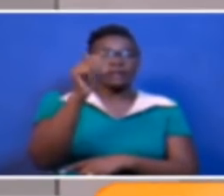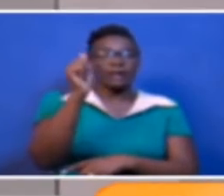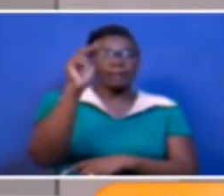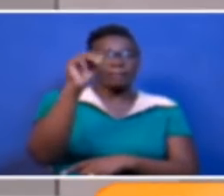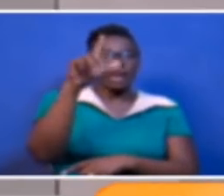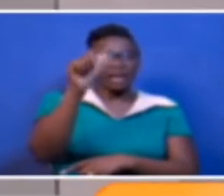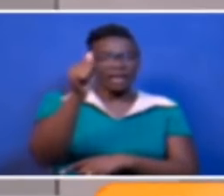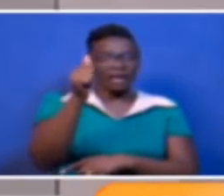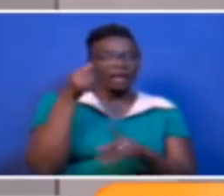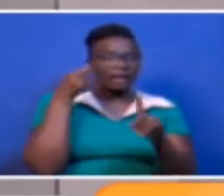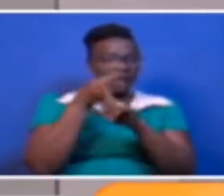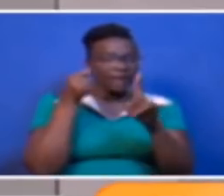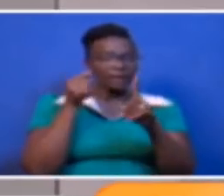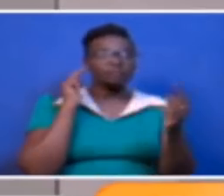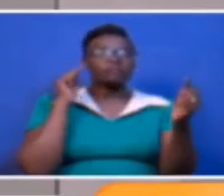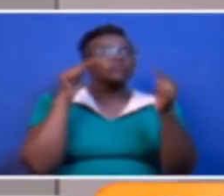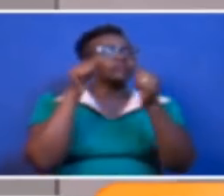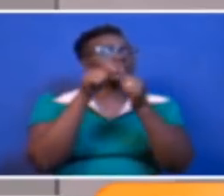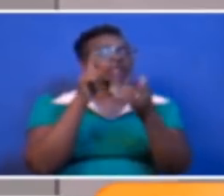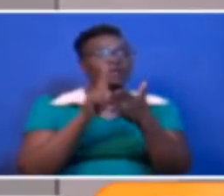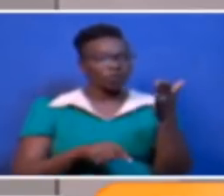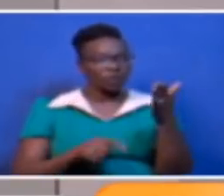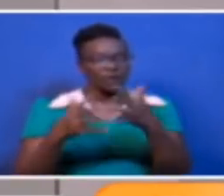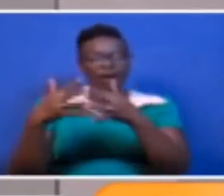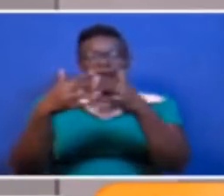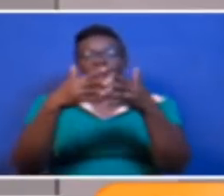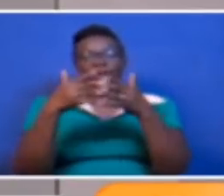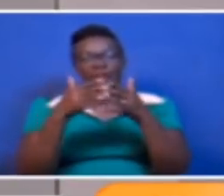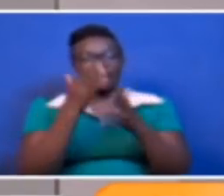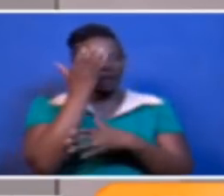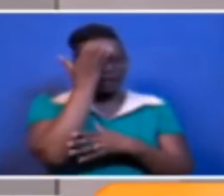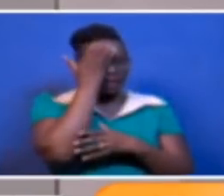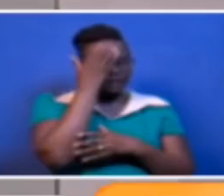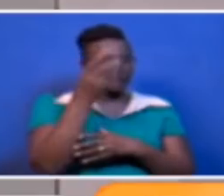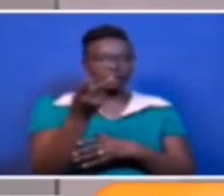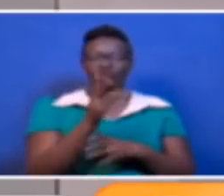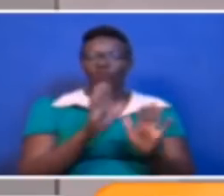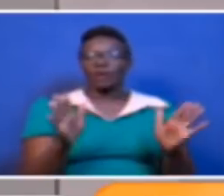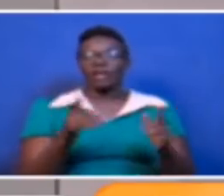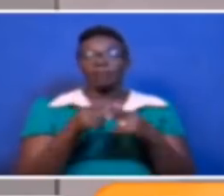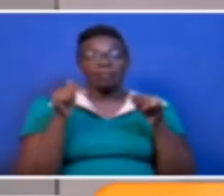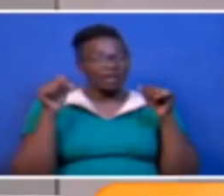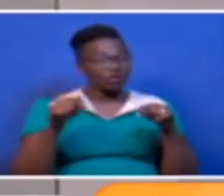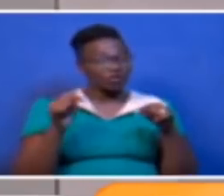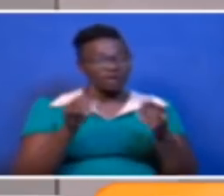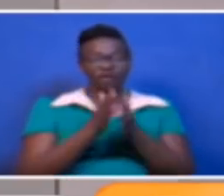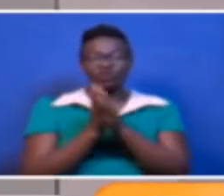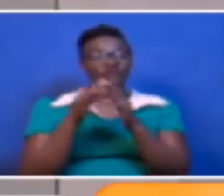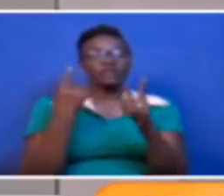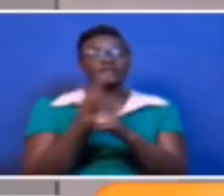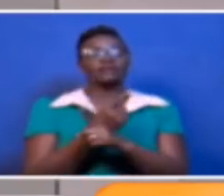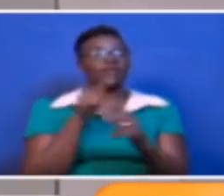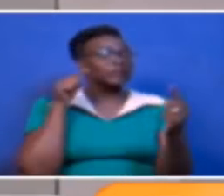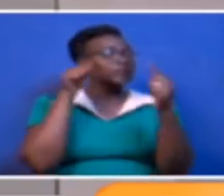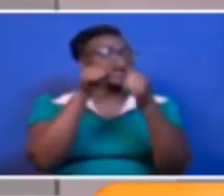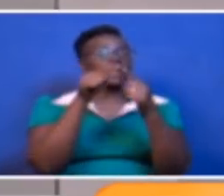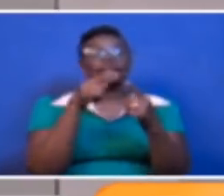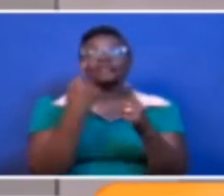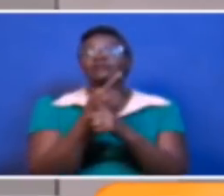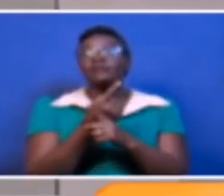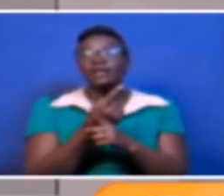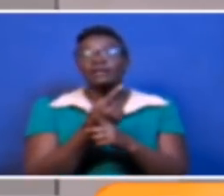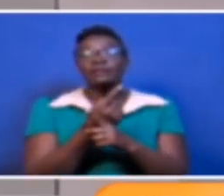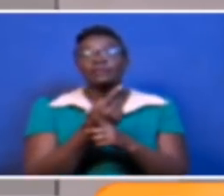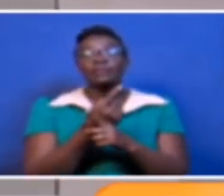the target was America and Israel. Mm-hmm. Today, that is not just the target. The target is